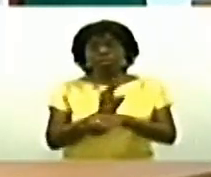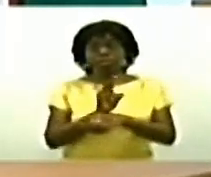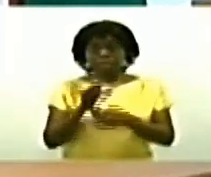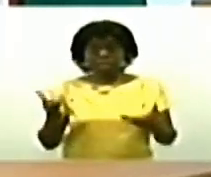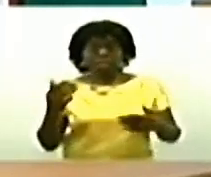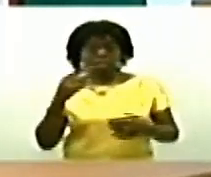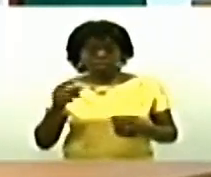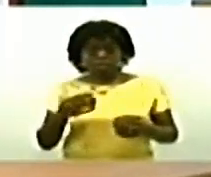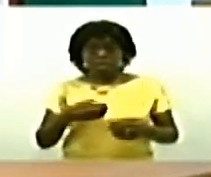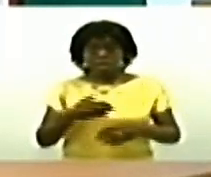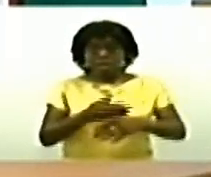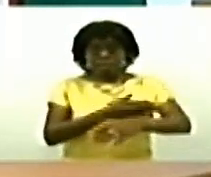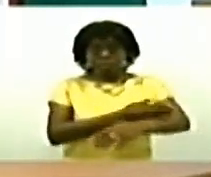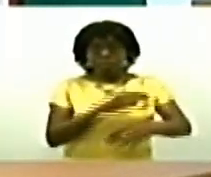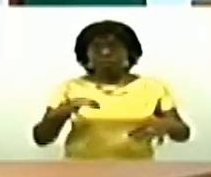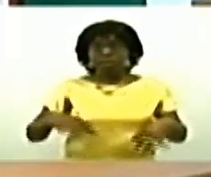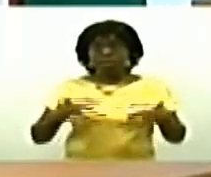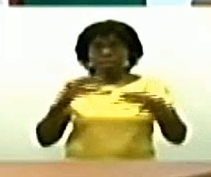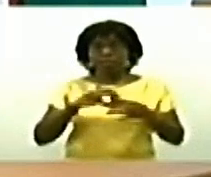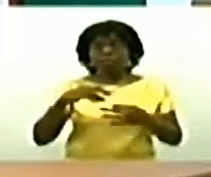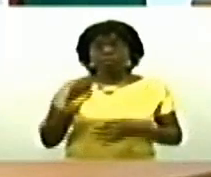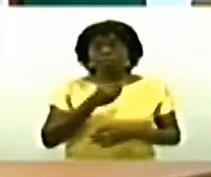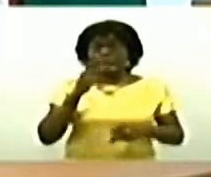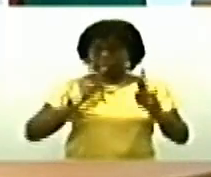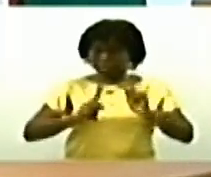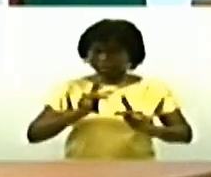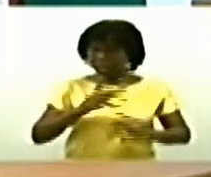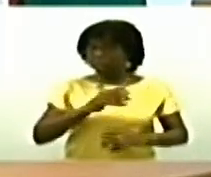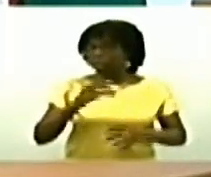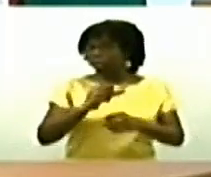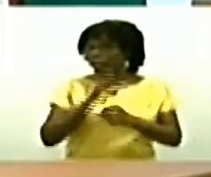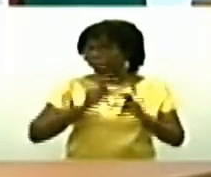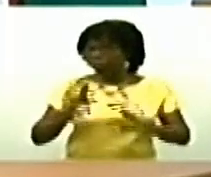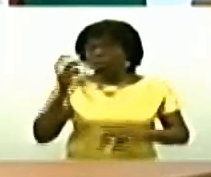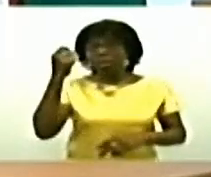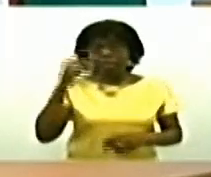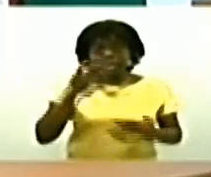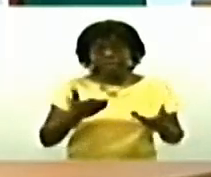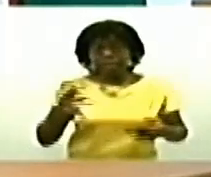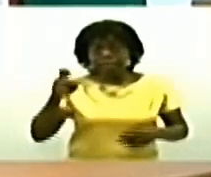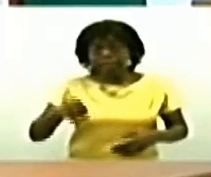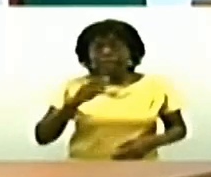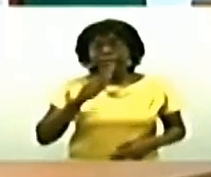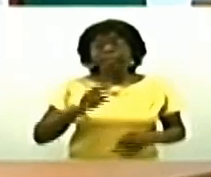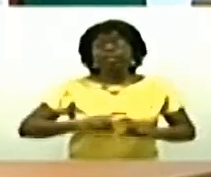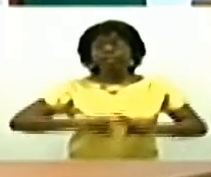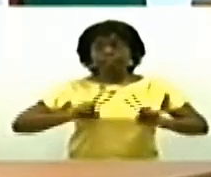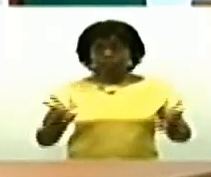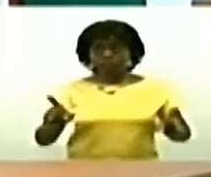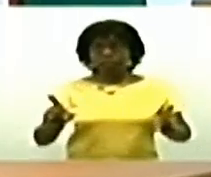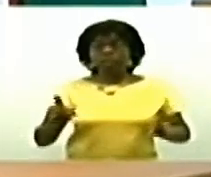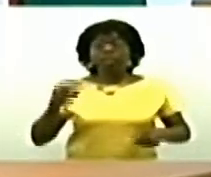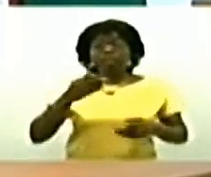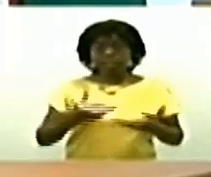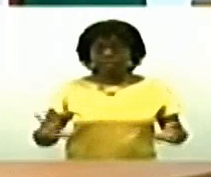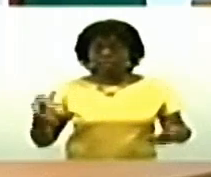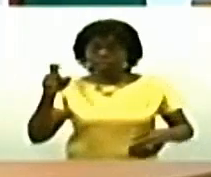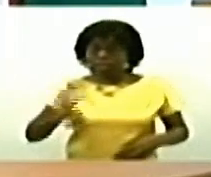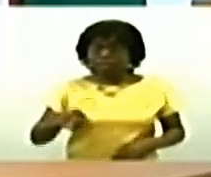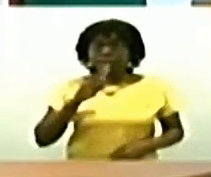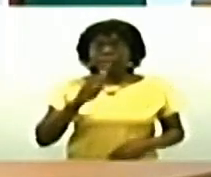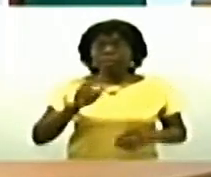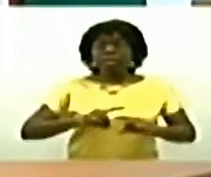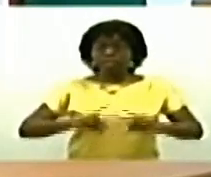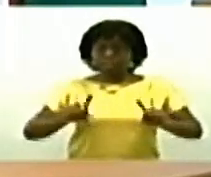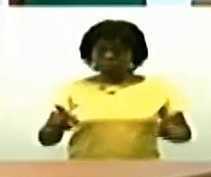and to get the people to begin to understand that things need to be different. Things need to be different if